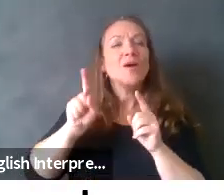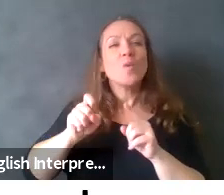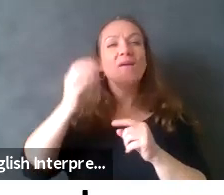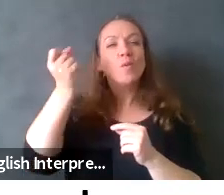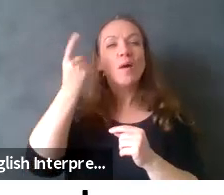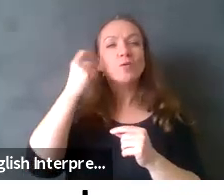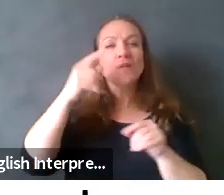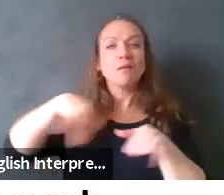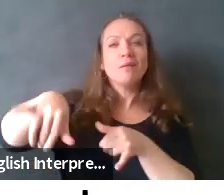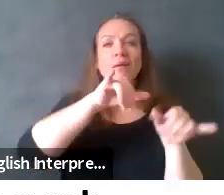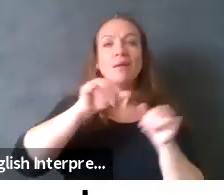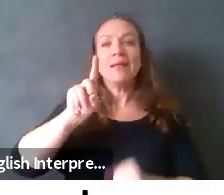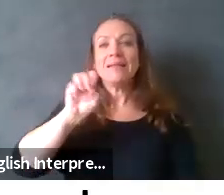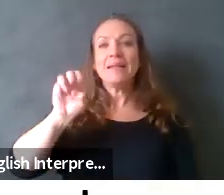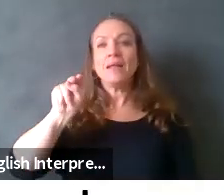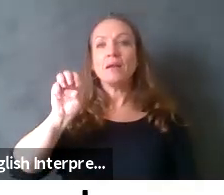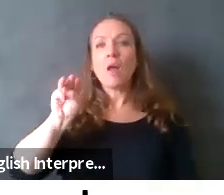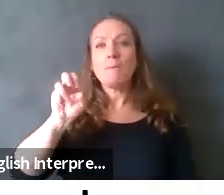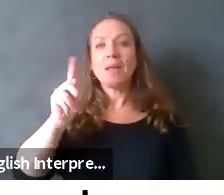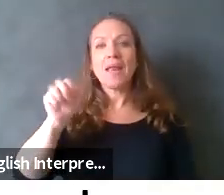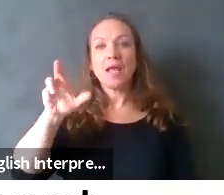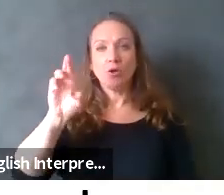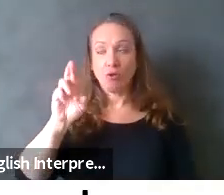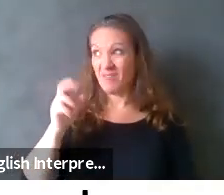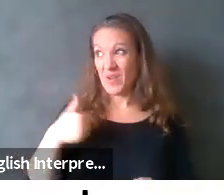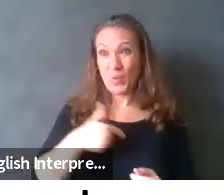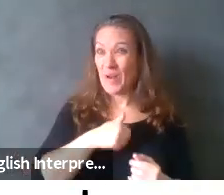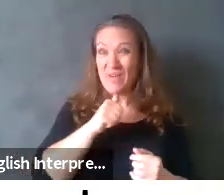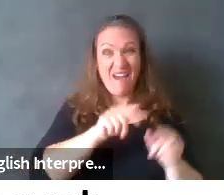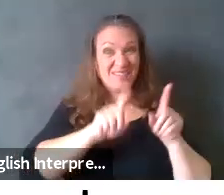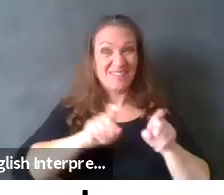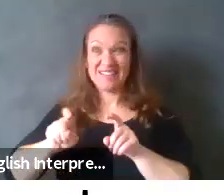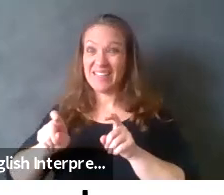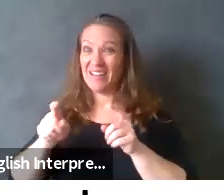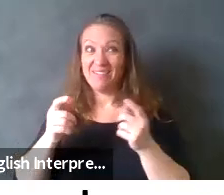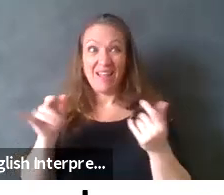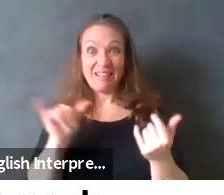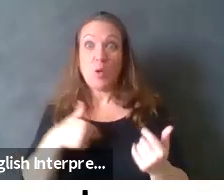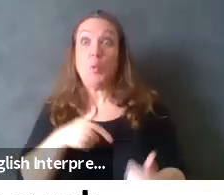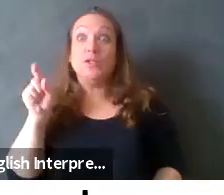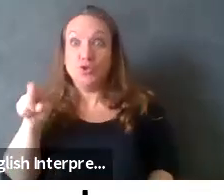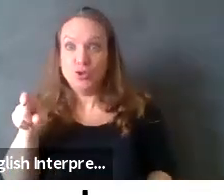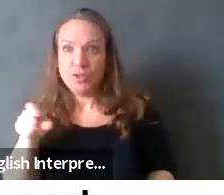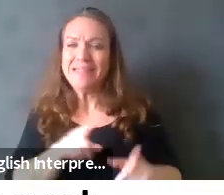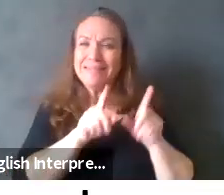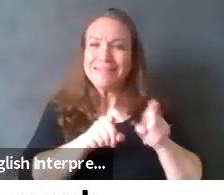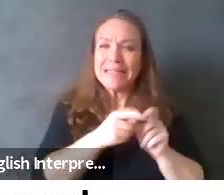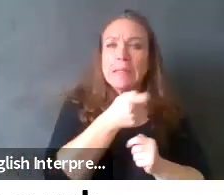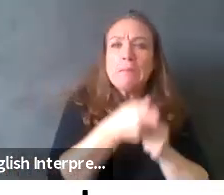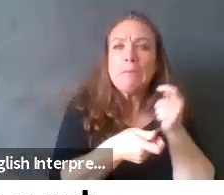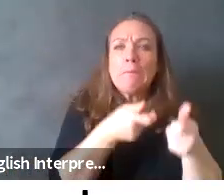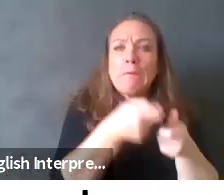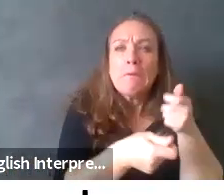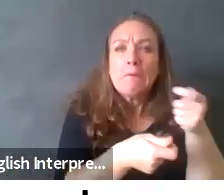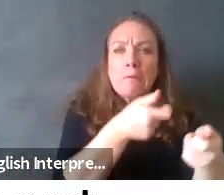and we aren't testing as much as we probably should be. I will tell you a little word about response